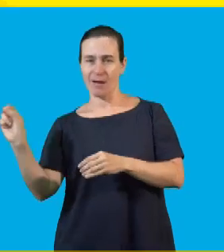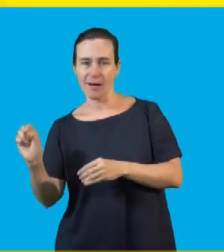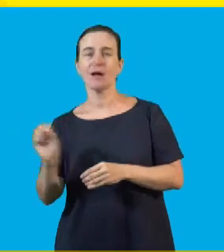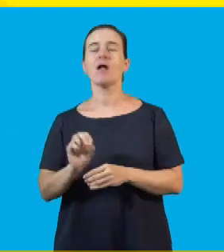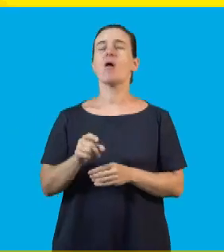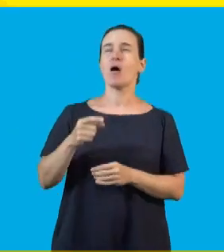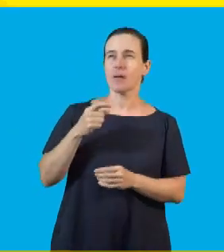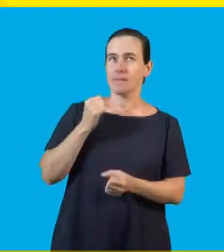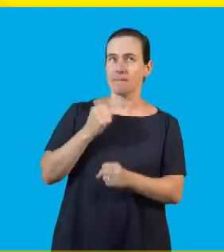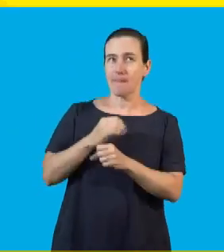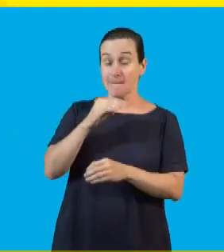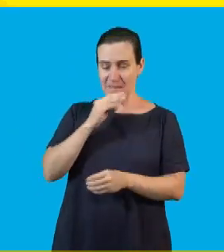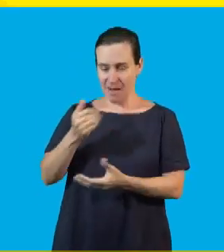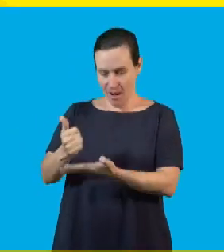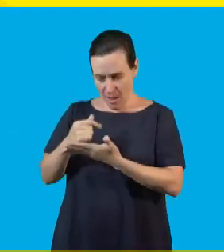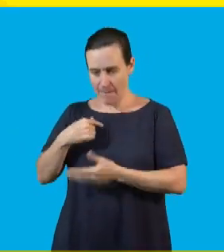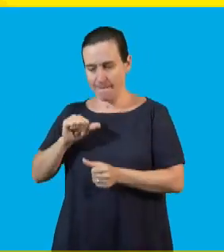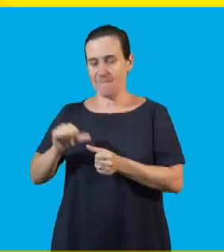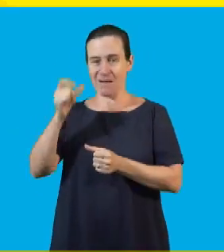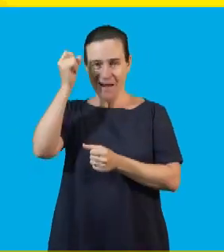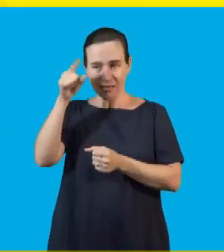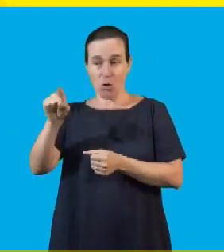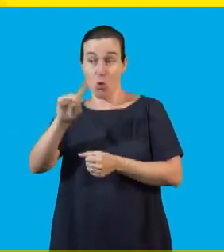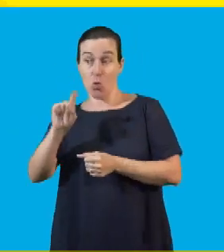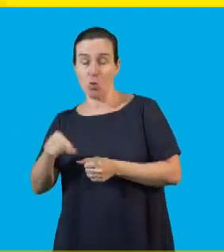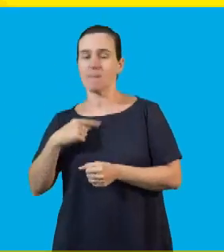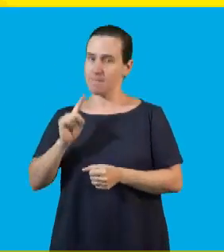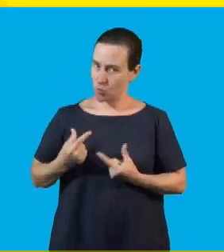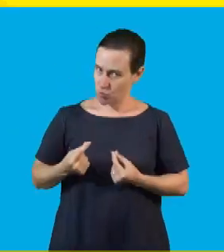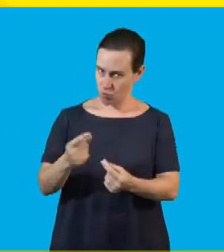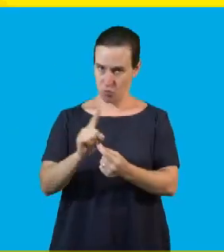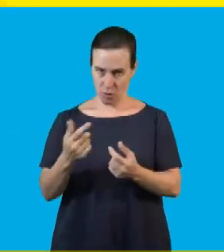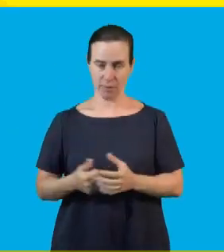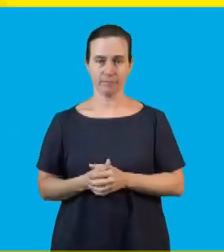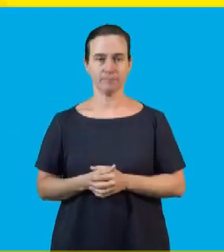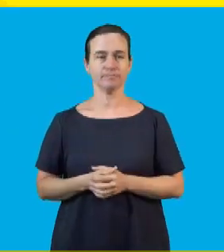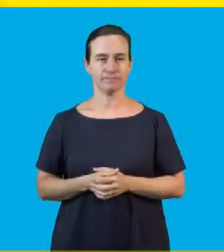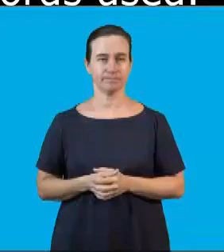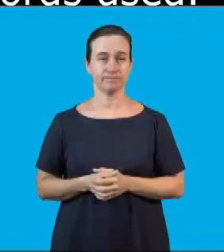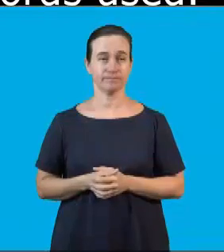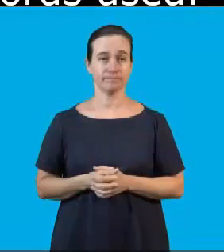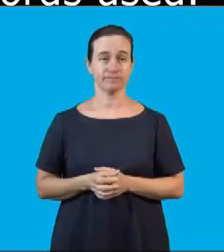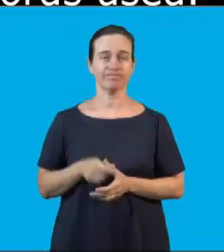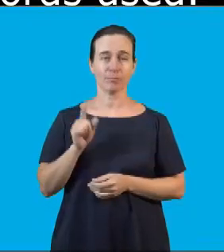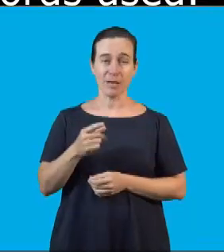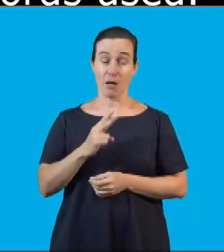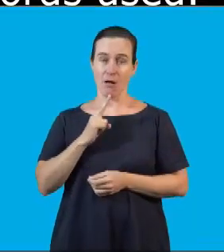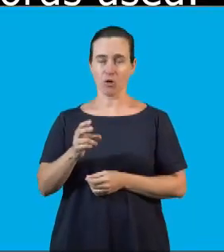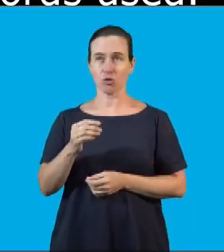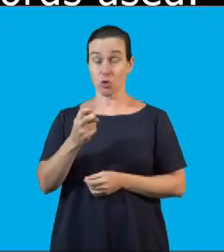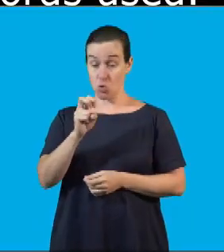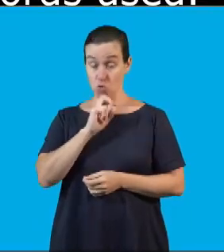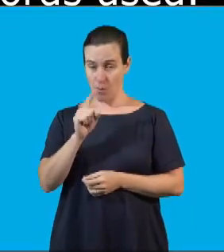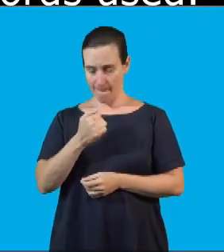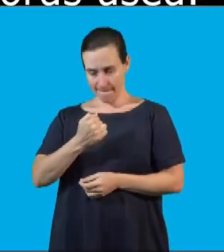you understand what the question requires just as you understand what the text is explaining. Answer the questions